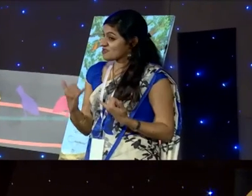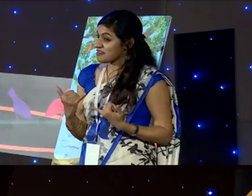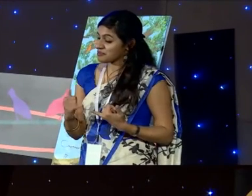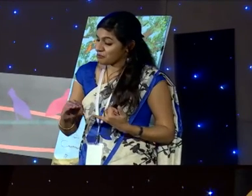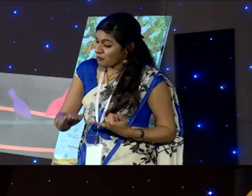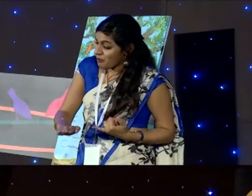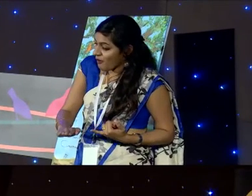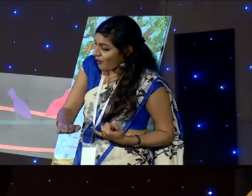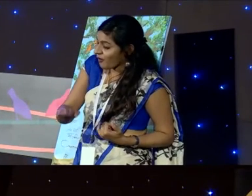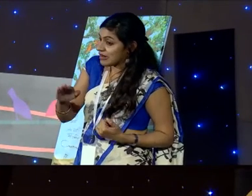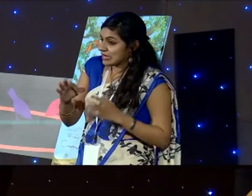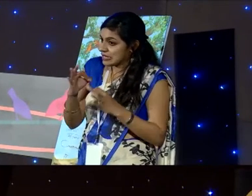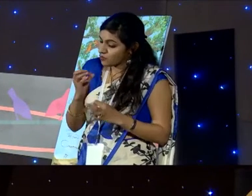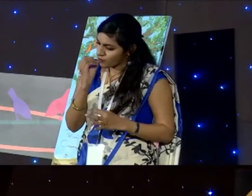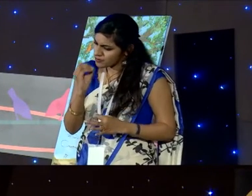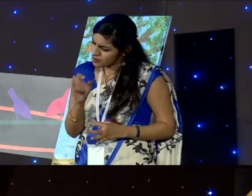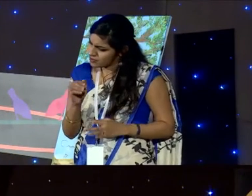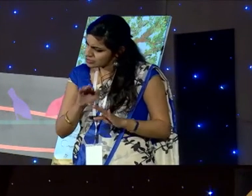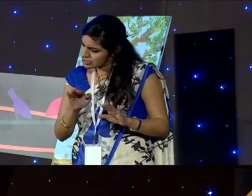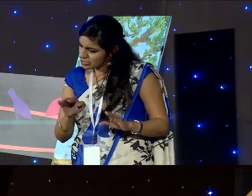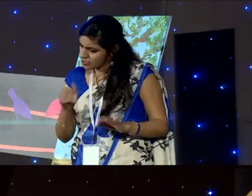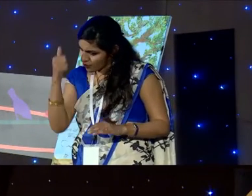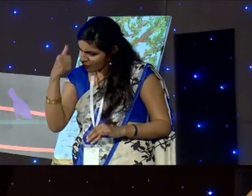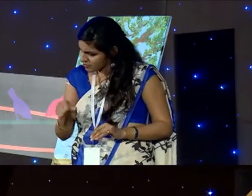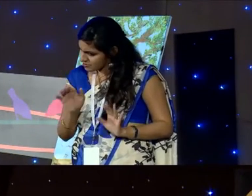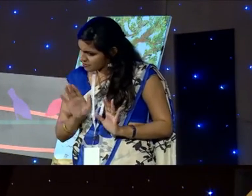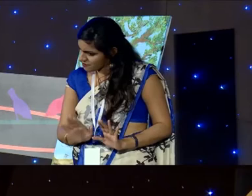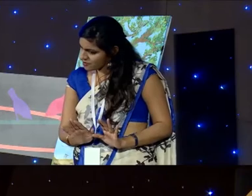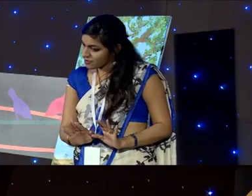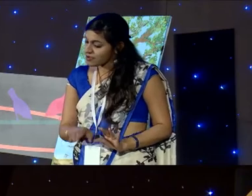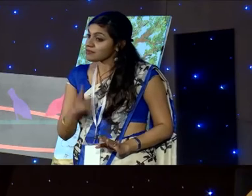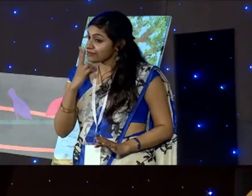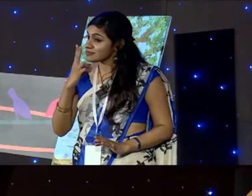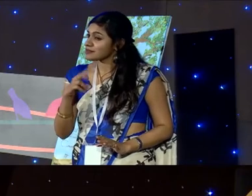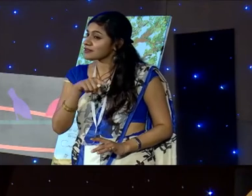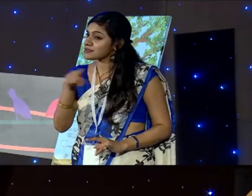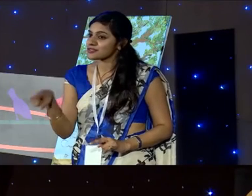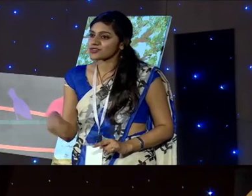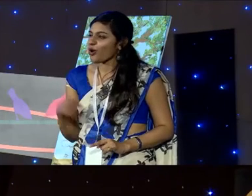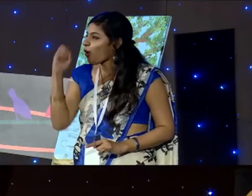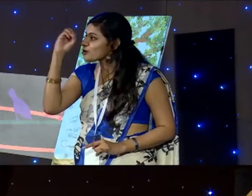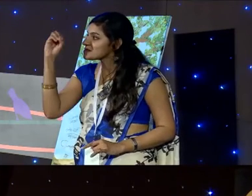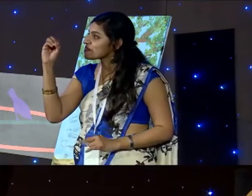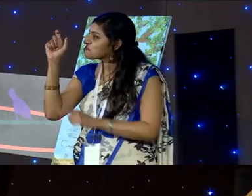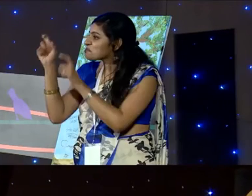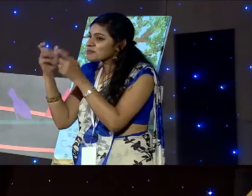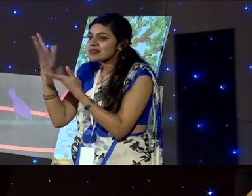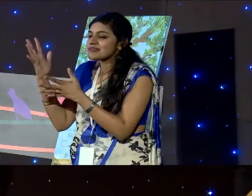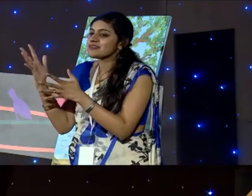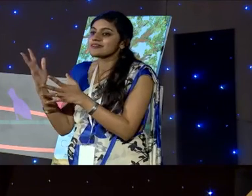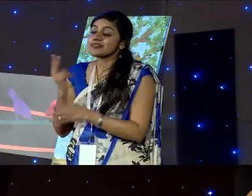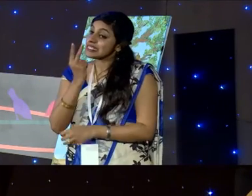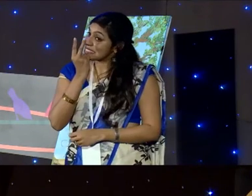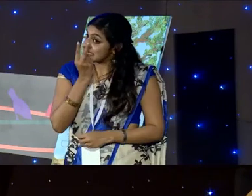age you can recognize autism, these children are looking at the world in a different way. It's not a sign of